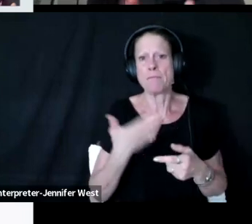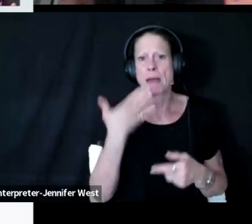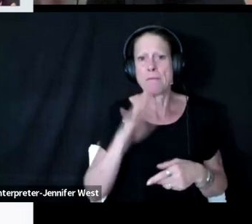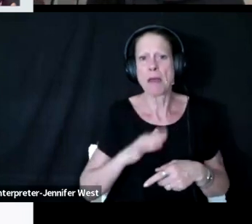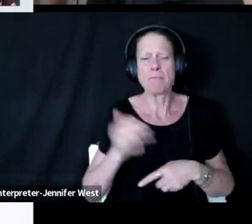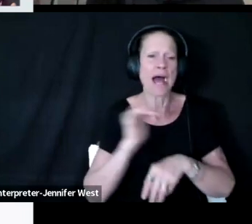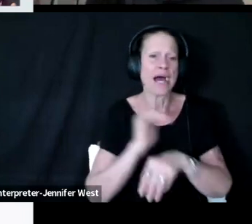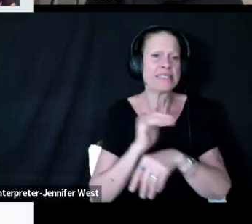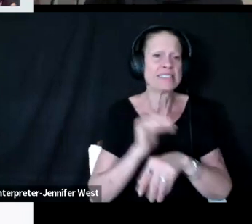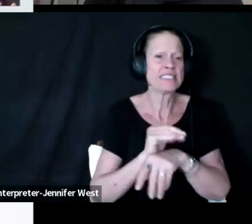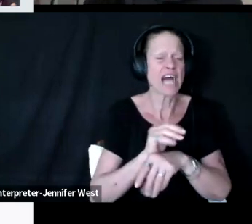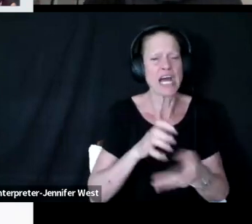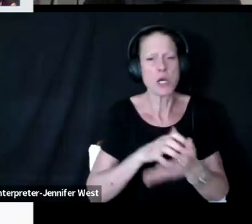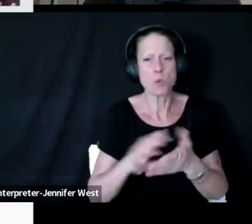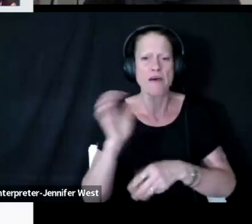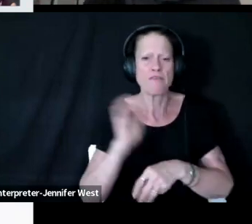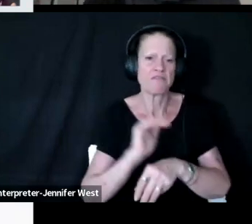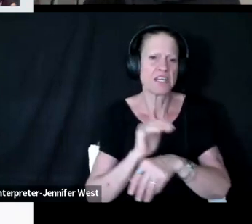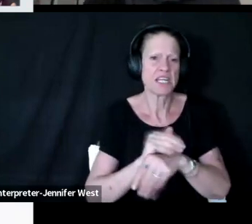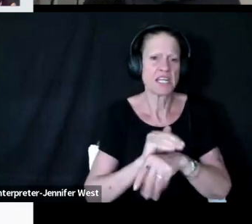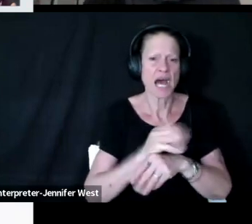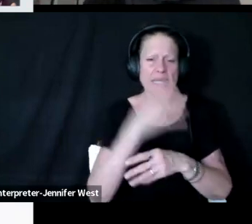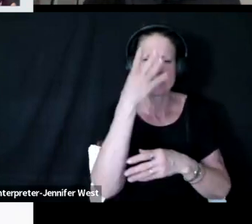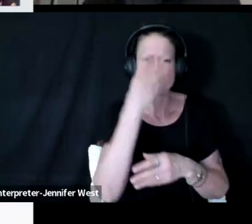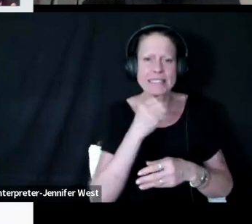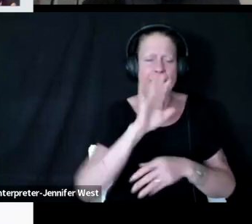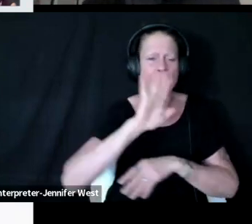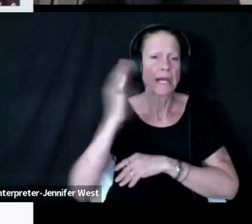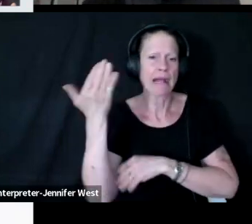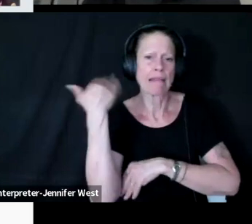last night. Just wanted to give you a quick update on that.